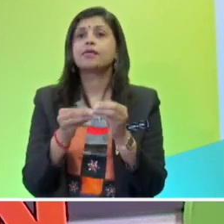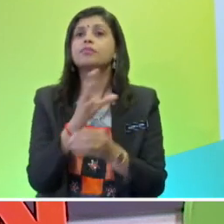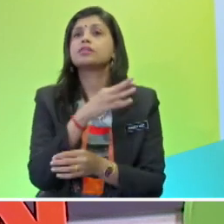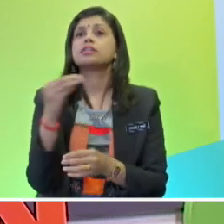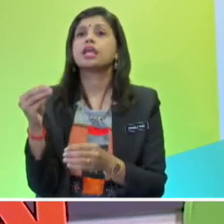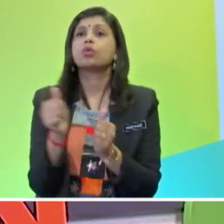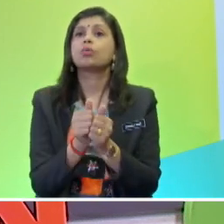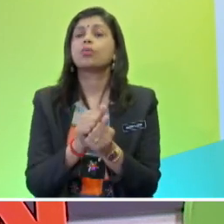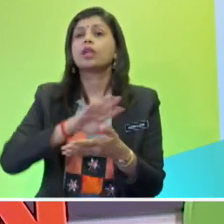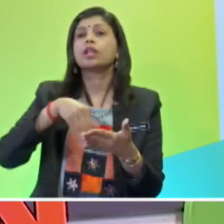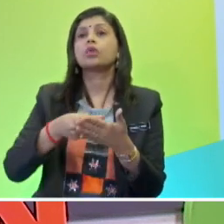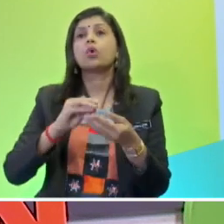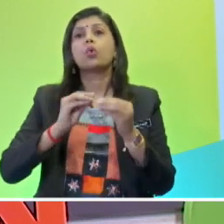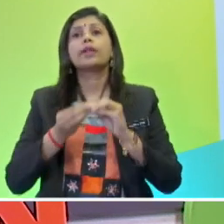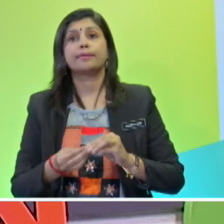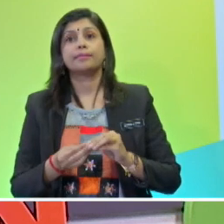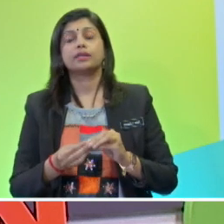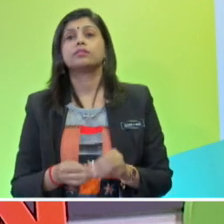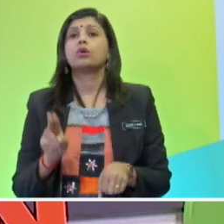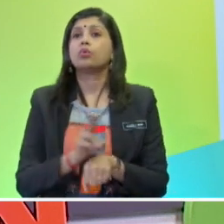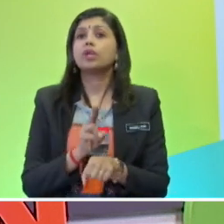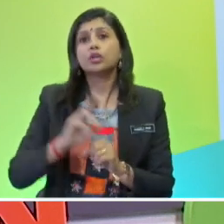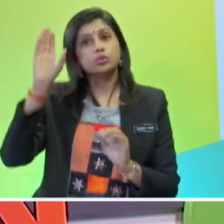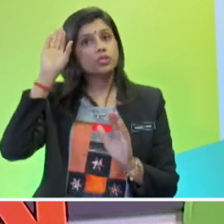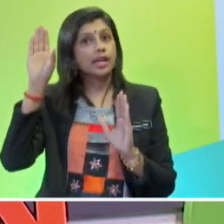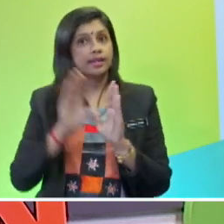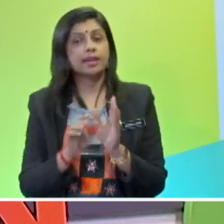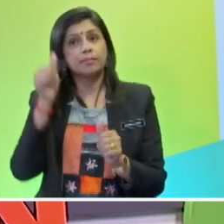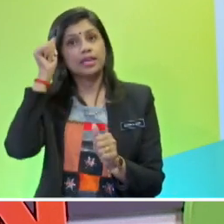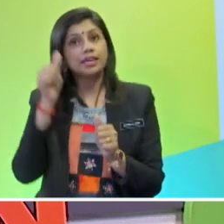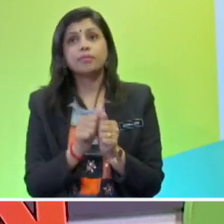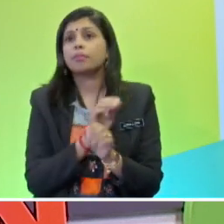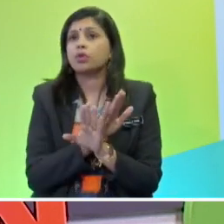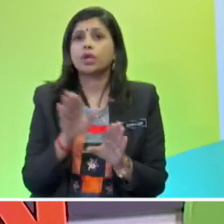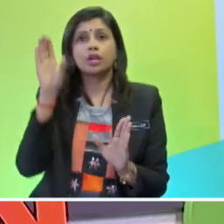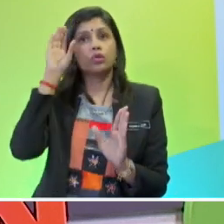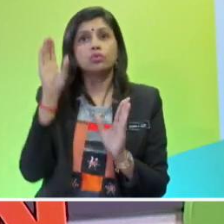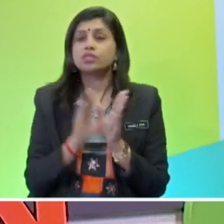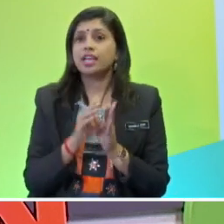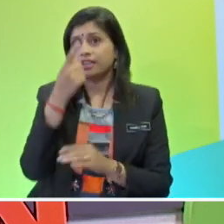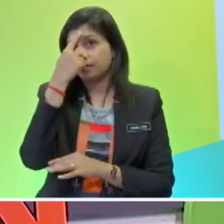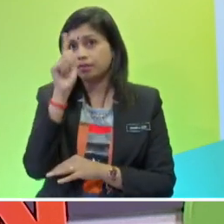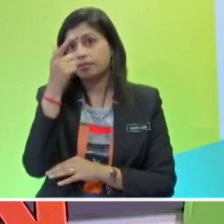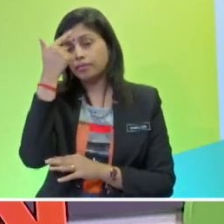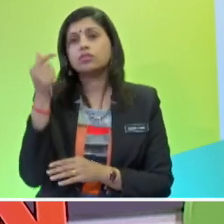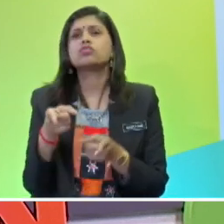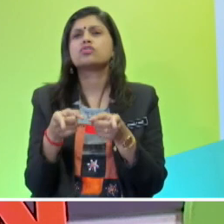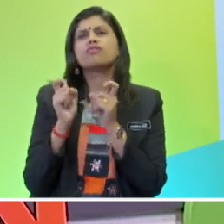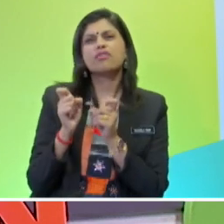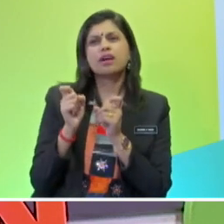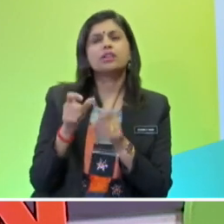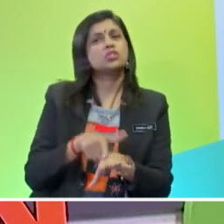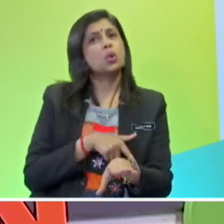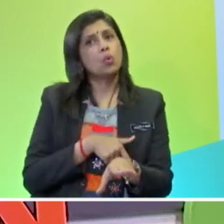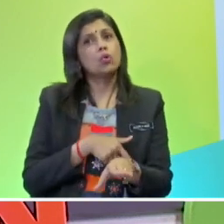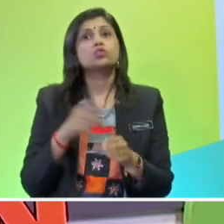draw the diagram, and then also we use the KCF method, which is the standard written method. Okay. Yes, For that's more interactive activities, Sean, okay,